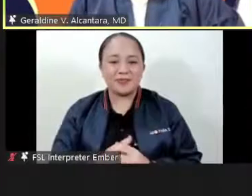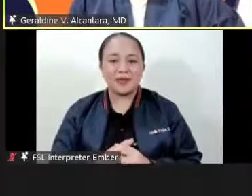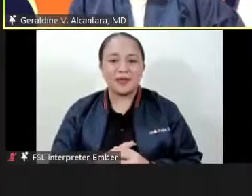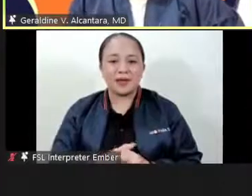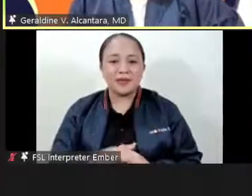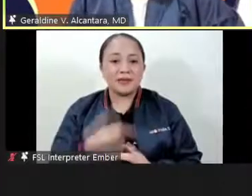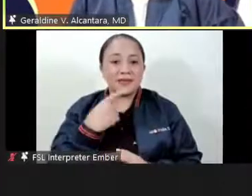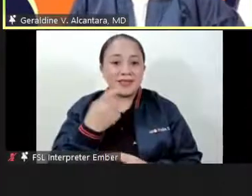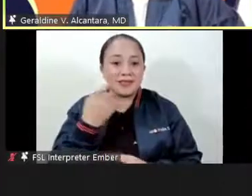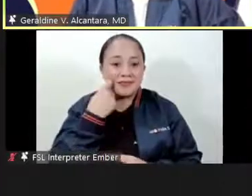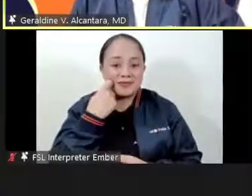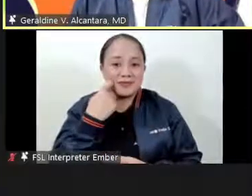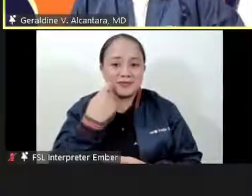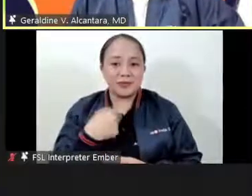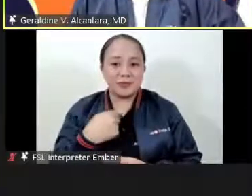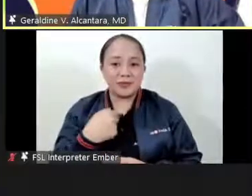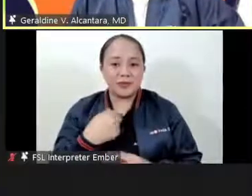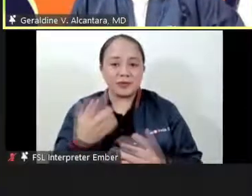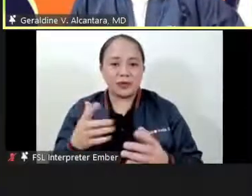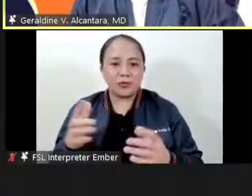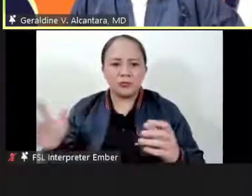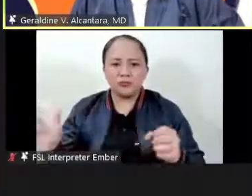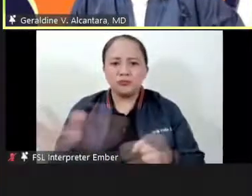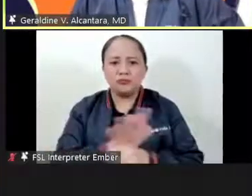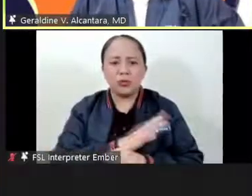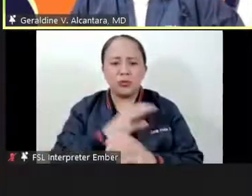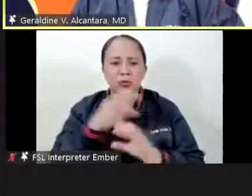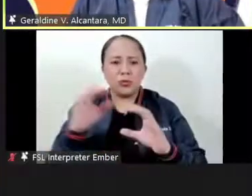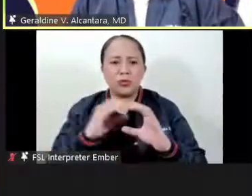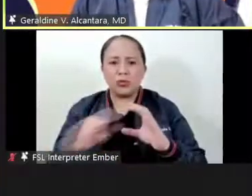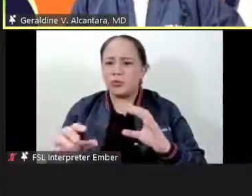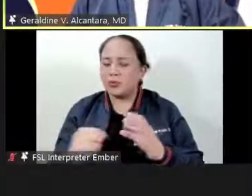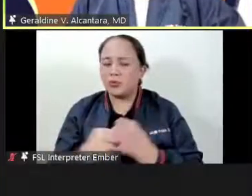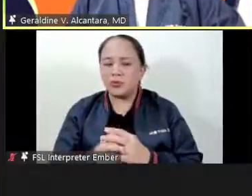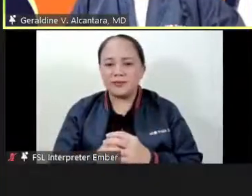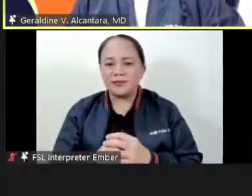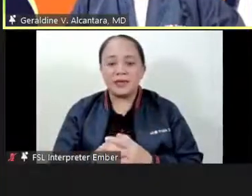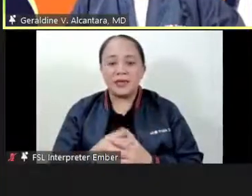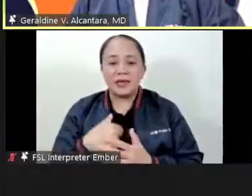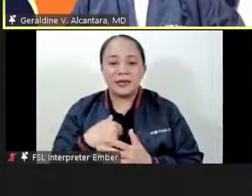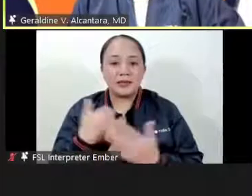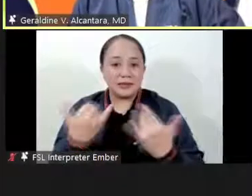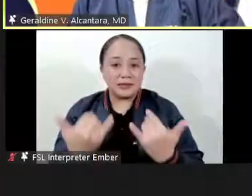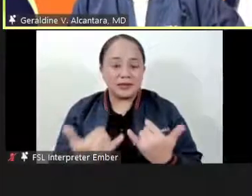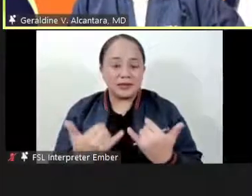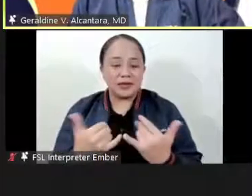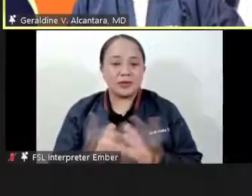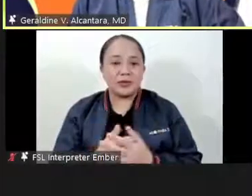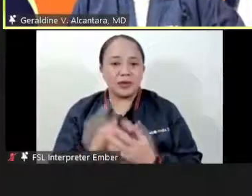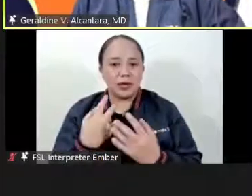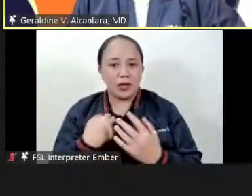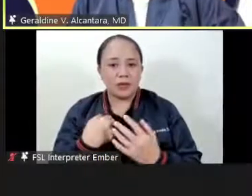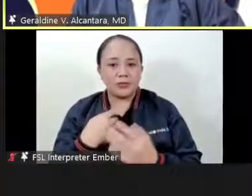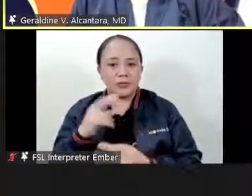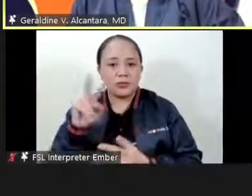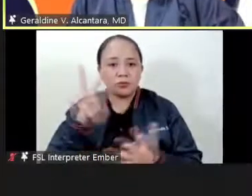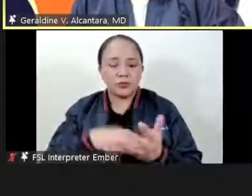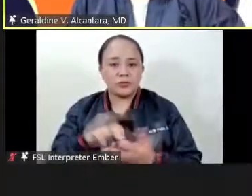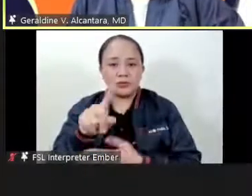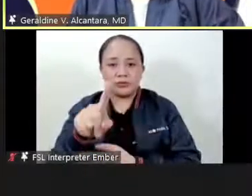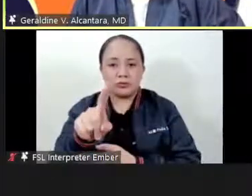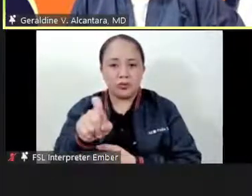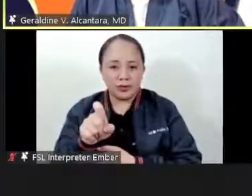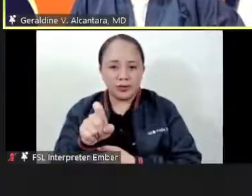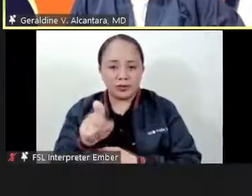mentioned earlier, we are in full capacity in our Zoom room. And as of the moment, we have